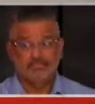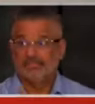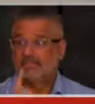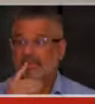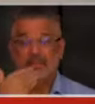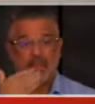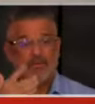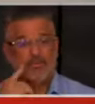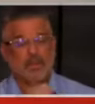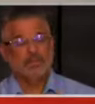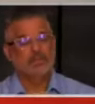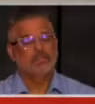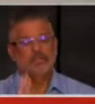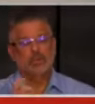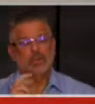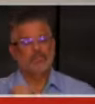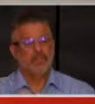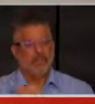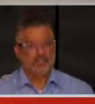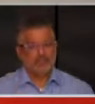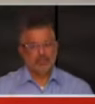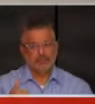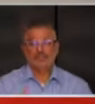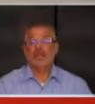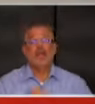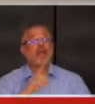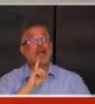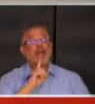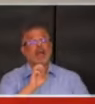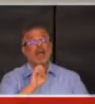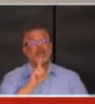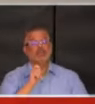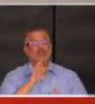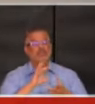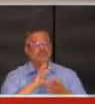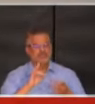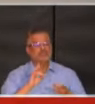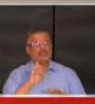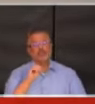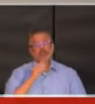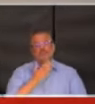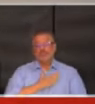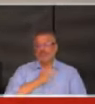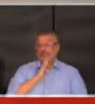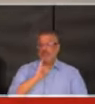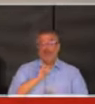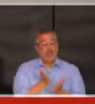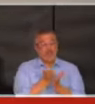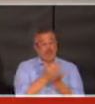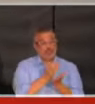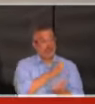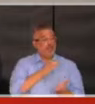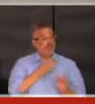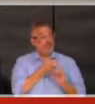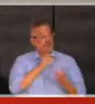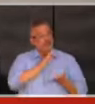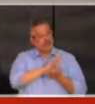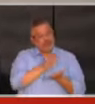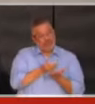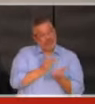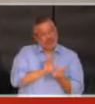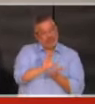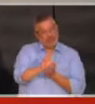thank you for Assemblymember Berman for making it easier. And as Eloise Reyes mentioned, I do have the pleasure of chairing the Budget Committee overseeing school finance